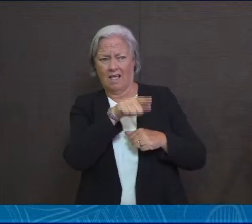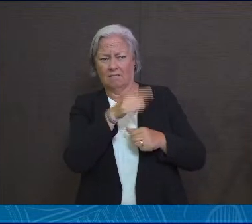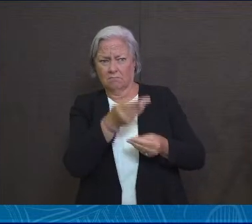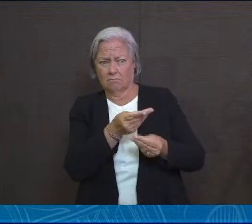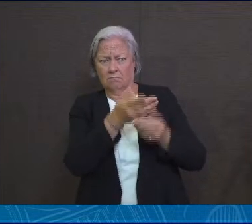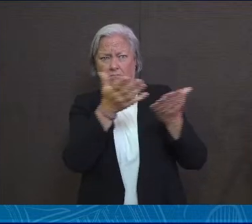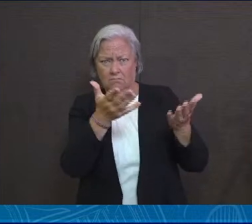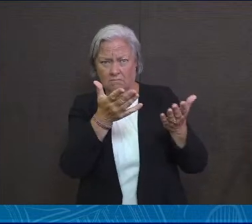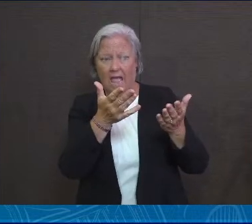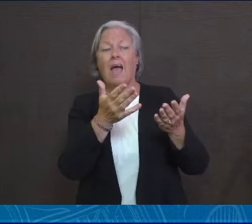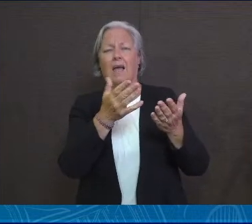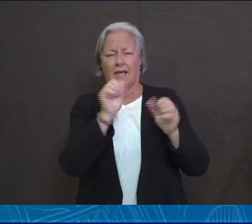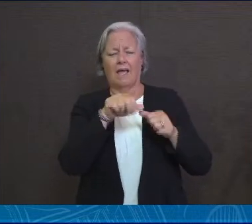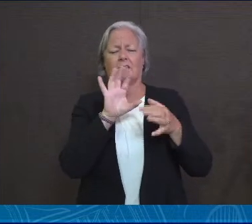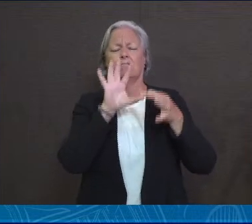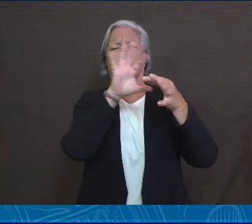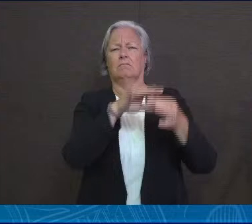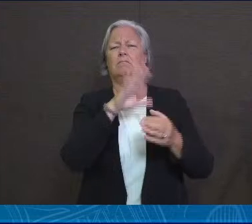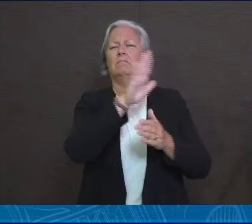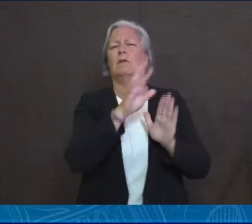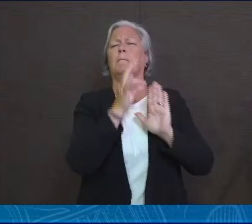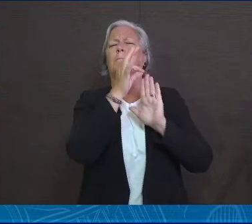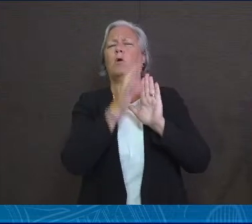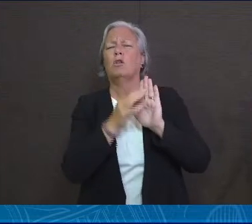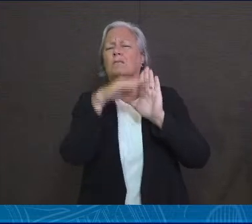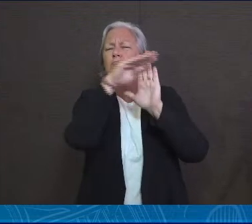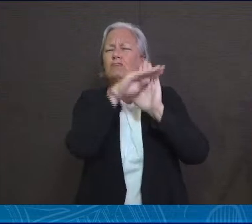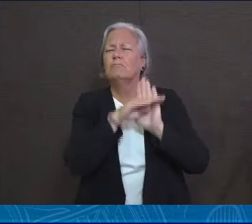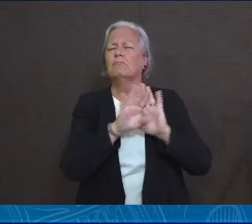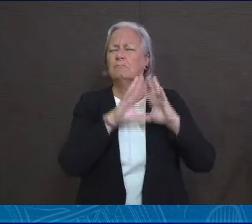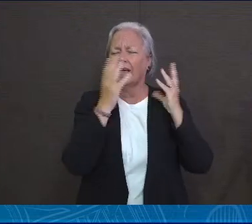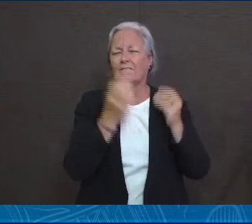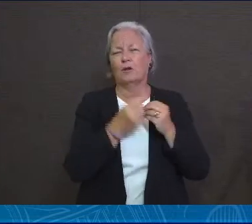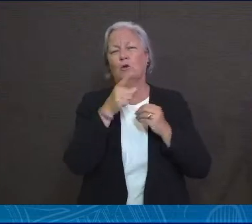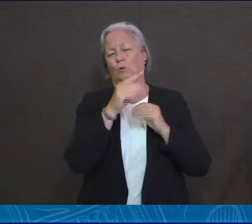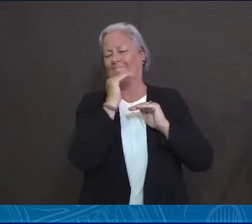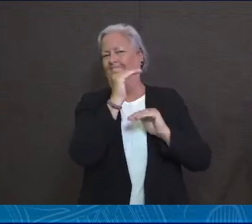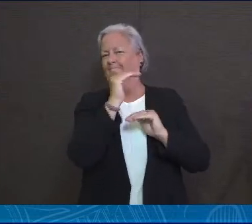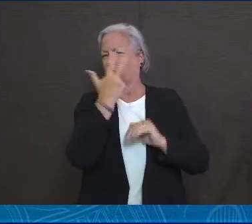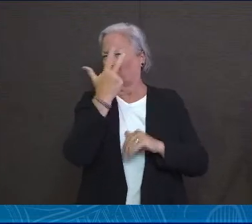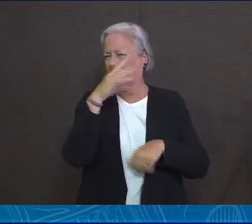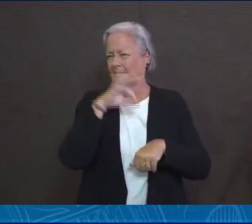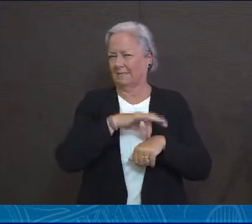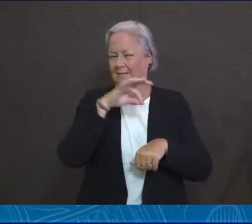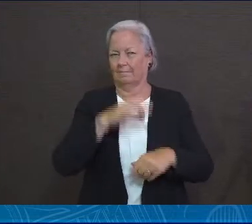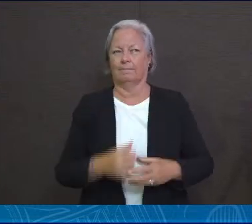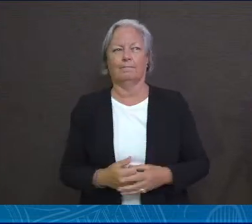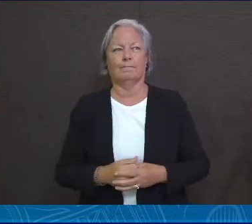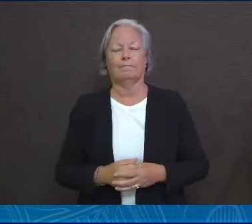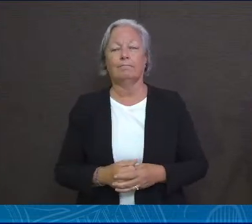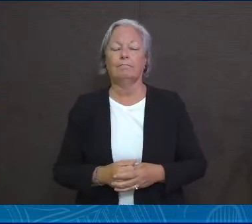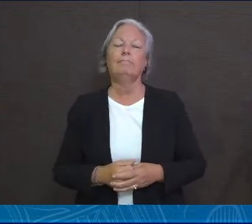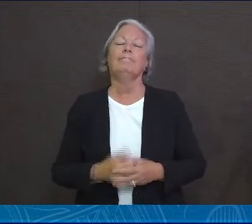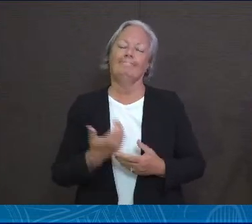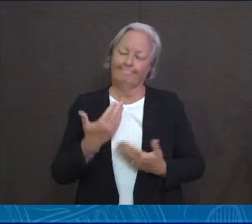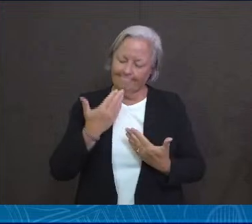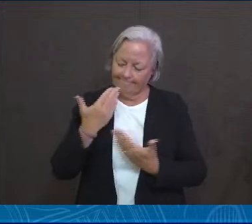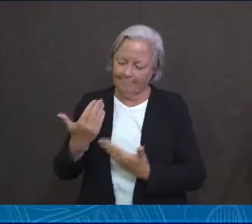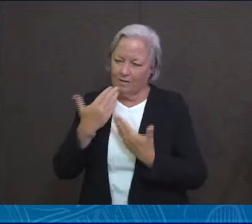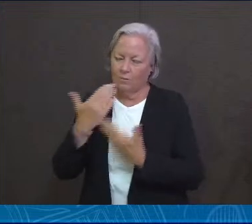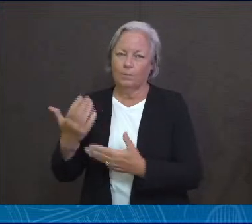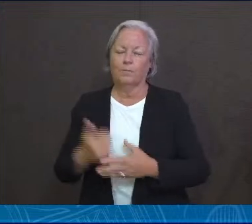DRR policies? You have 3 minutes. Thank you, Exley. Data is critical to watershed and disaster